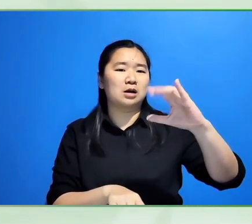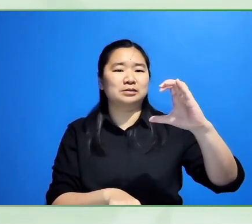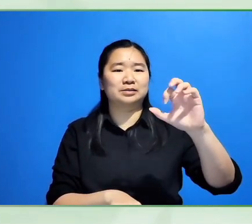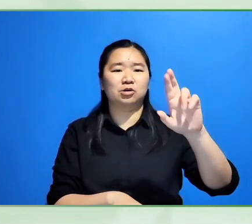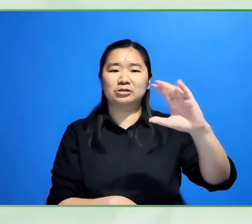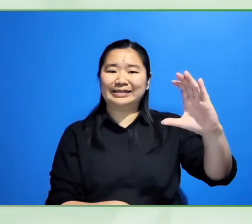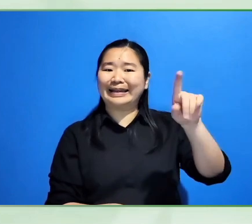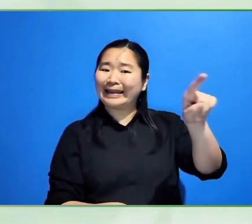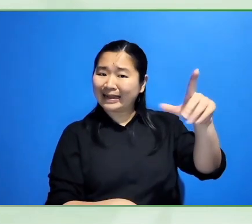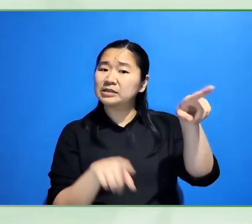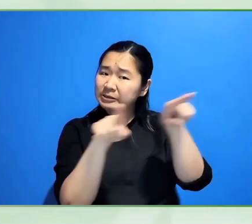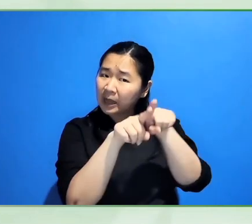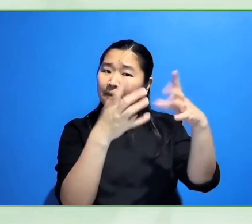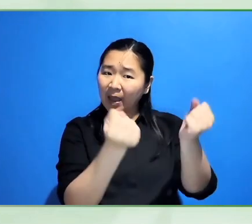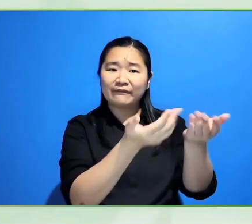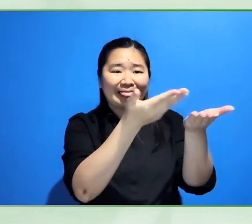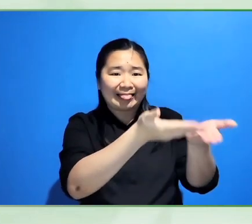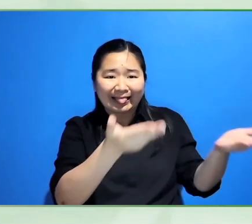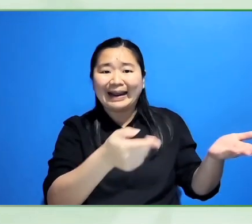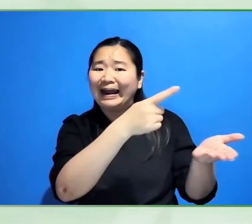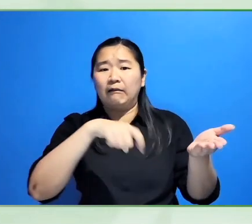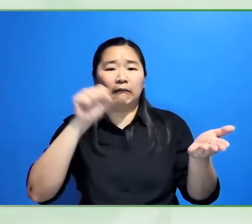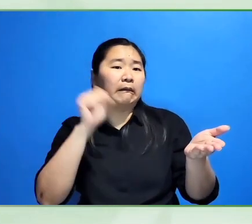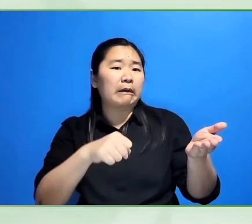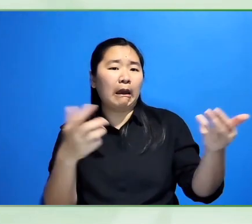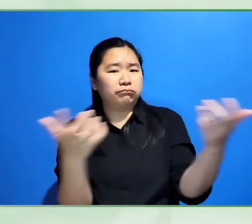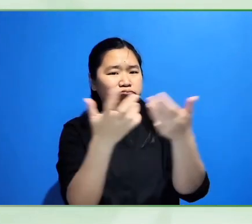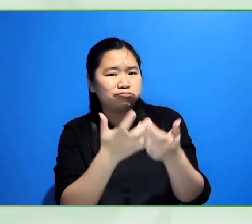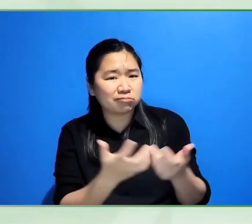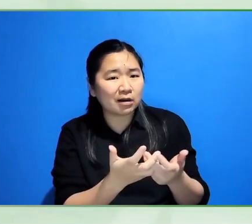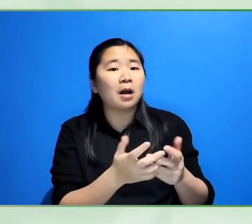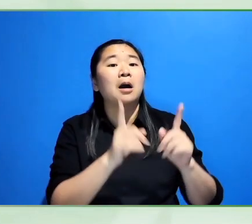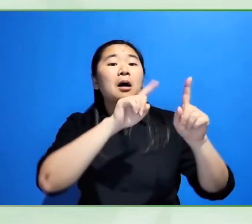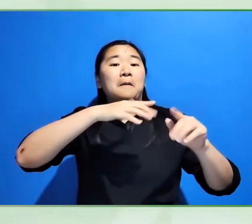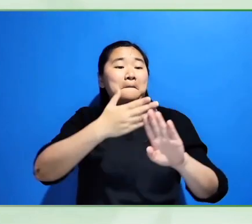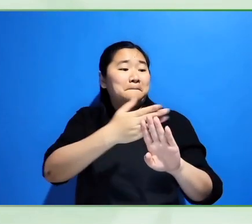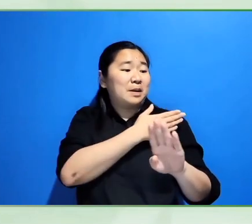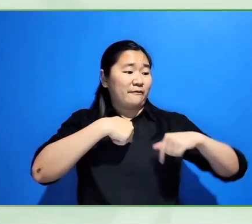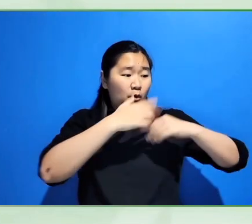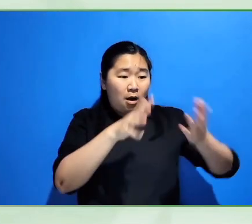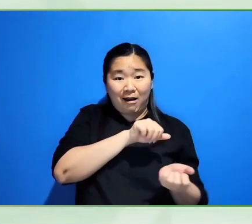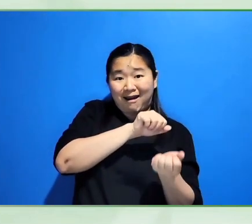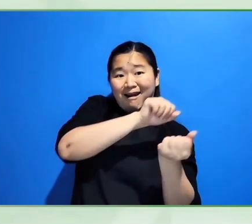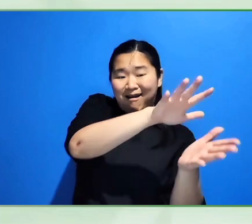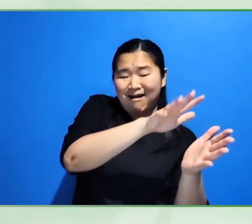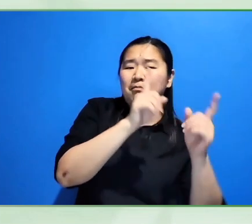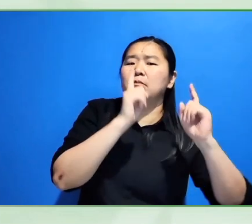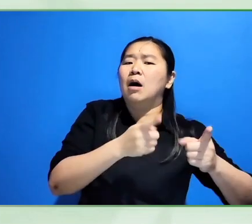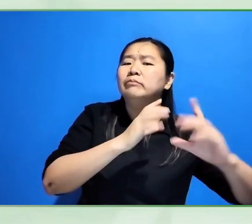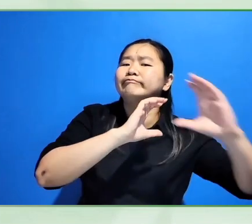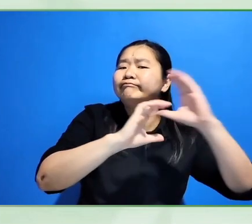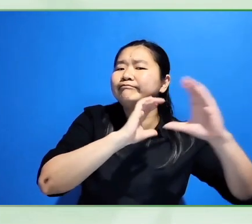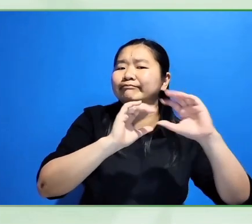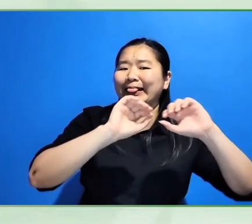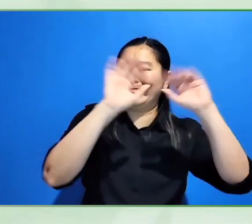complete opposite thing that we want to happen. We send to individuals and workshops that have the ability to make a socket, because that's